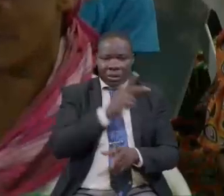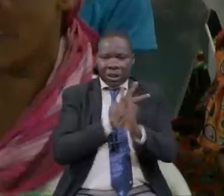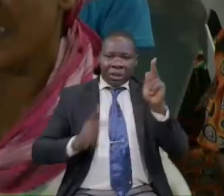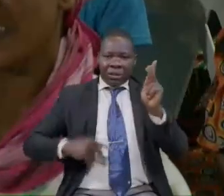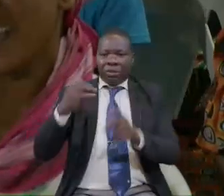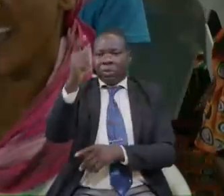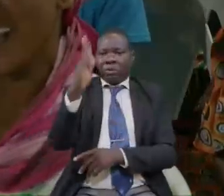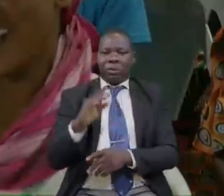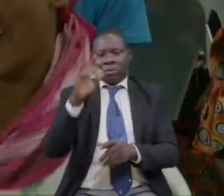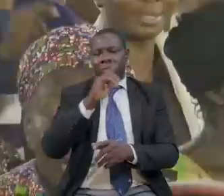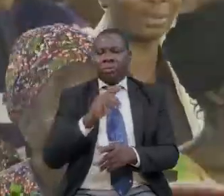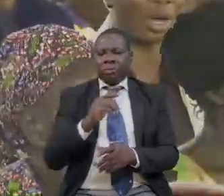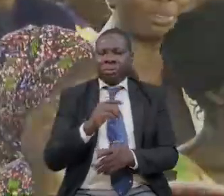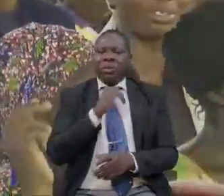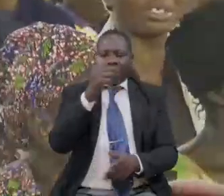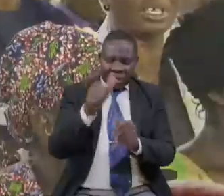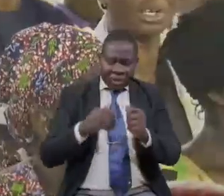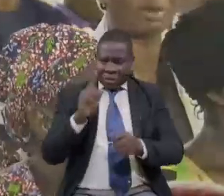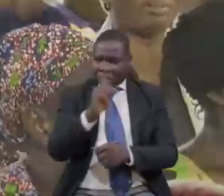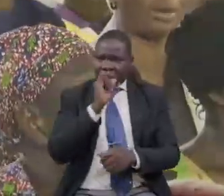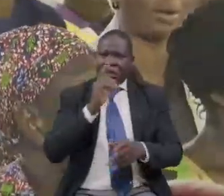Not everybody is talking.